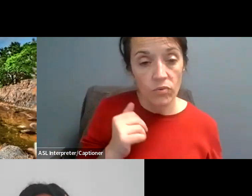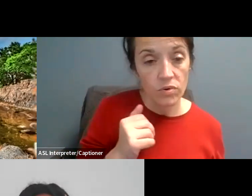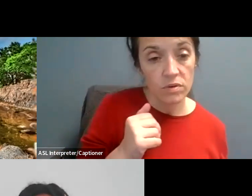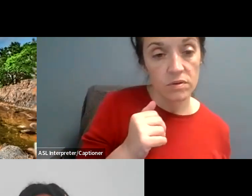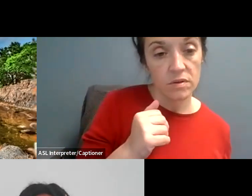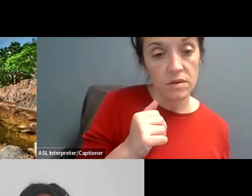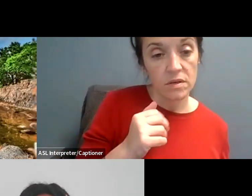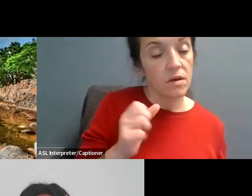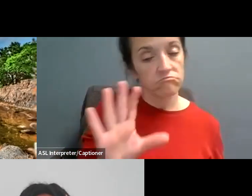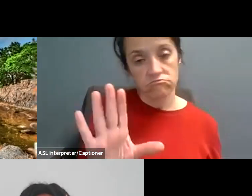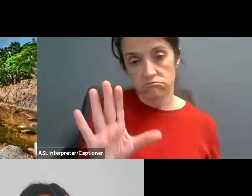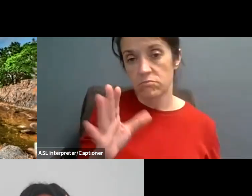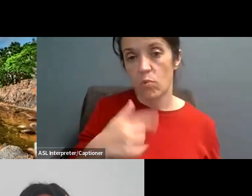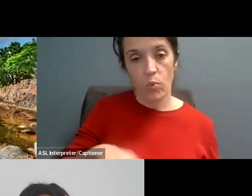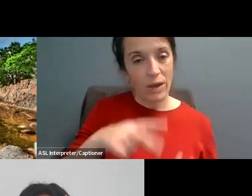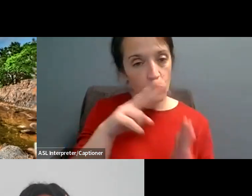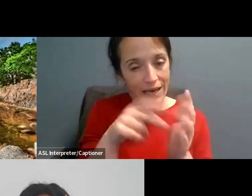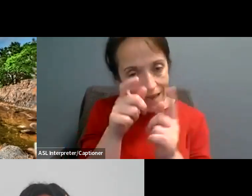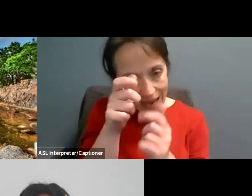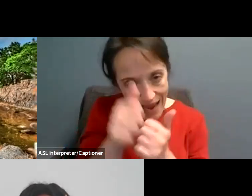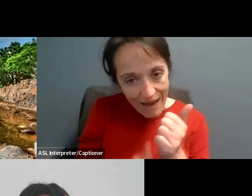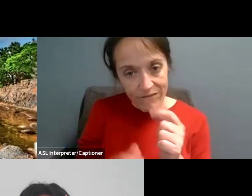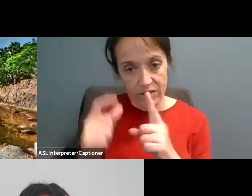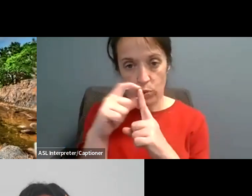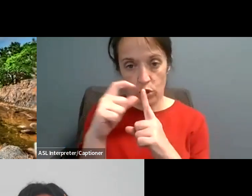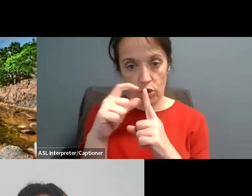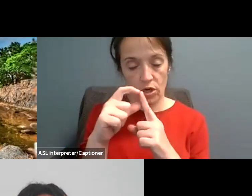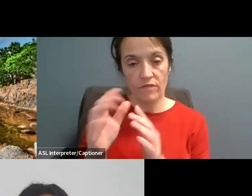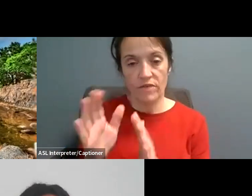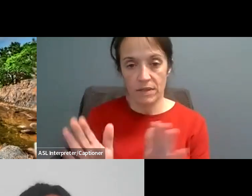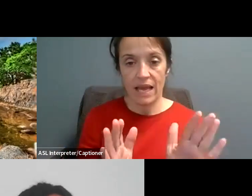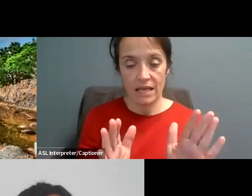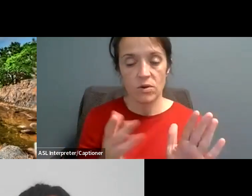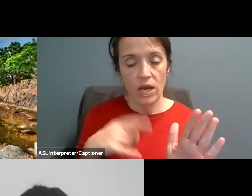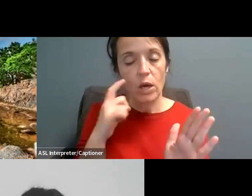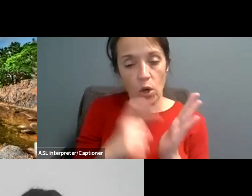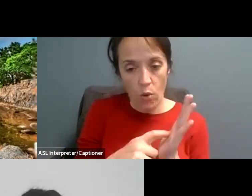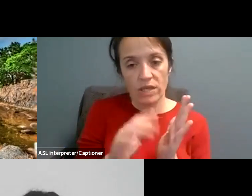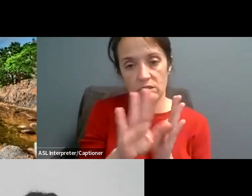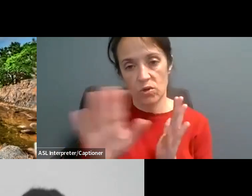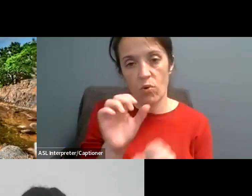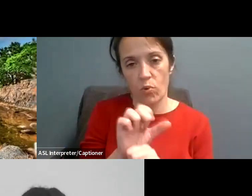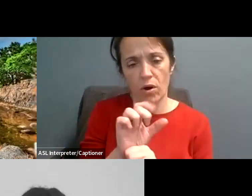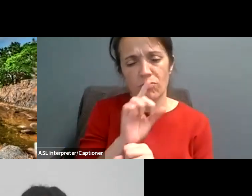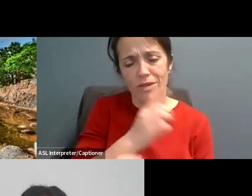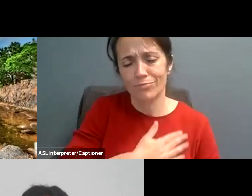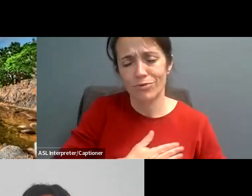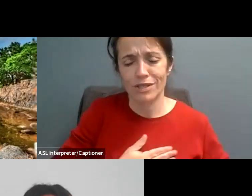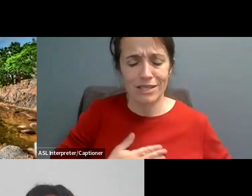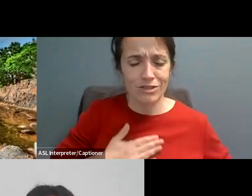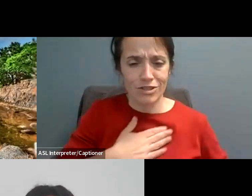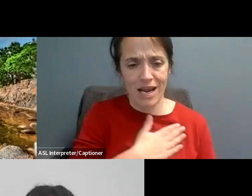is noticed. We read every word of these plans of work, and really appreciate the